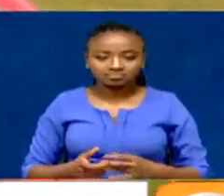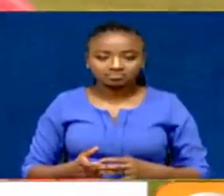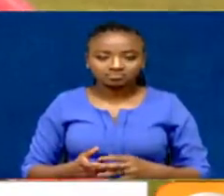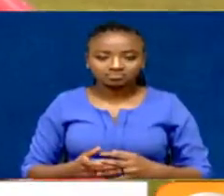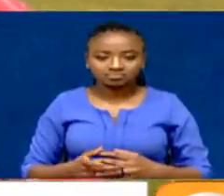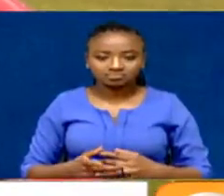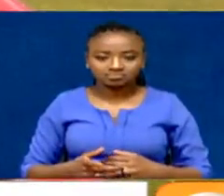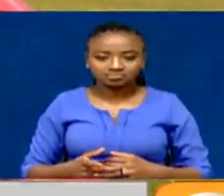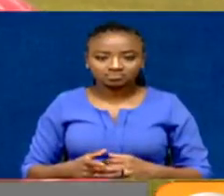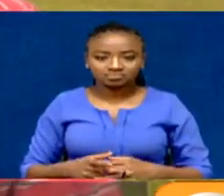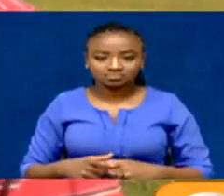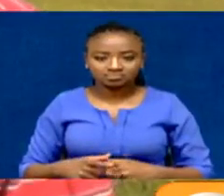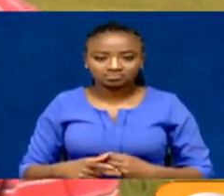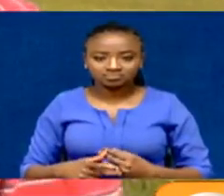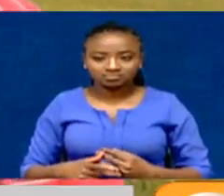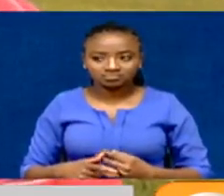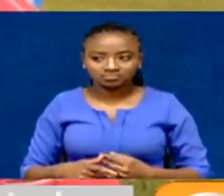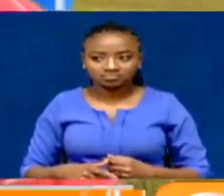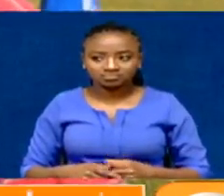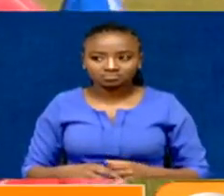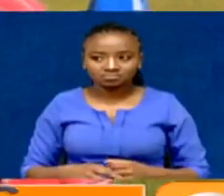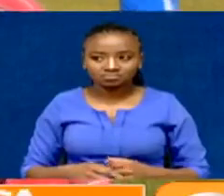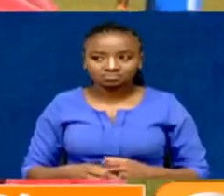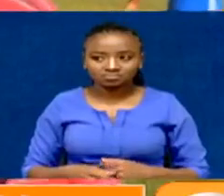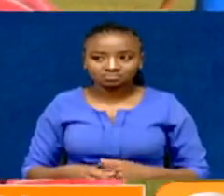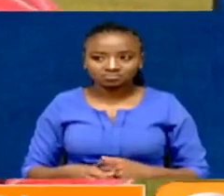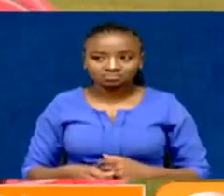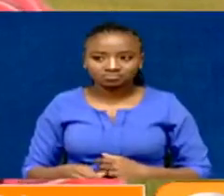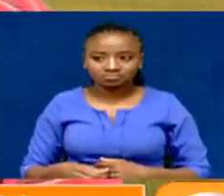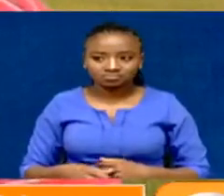For them and a draw for our fans. At least wameona kuna mabadiliko.